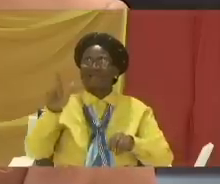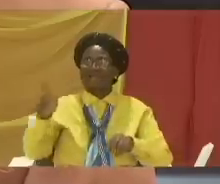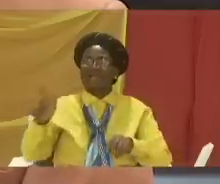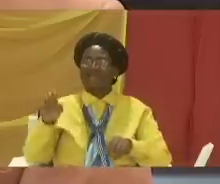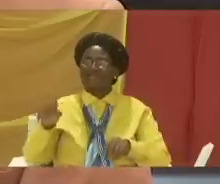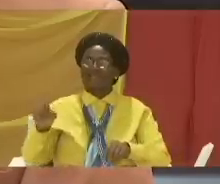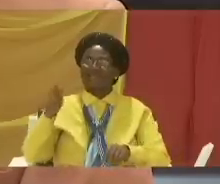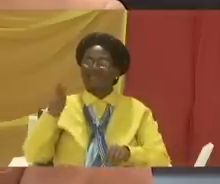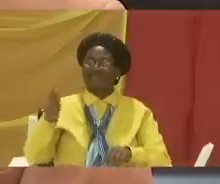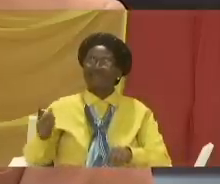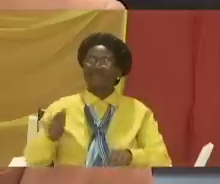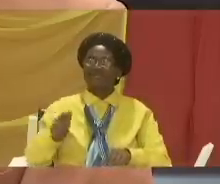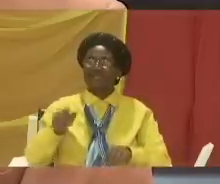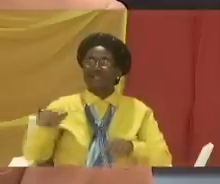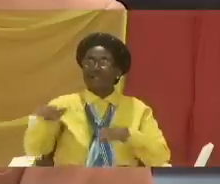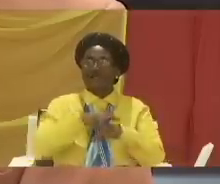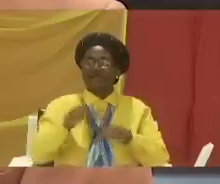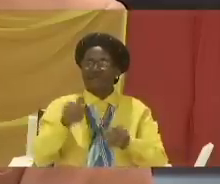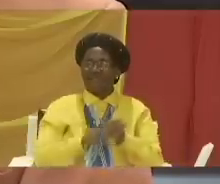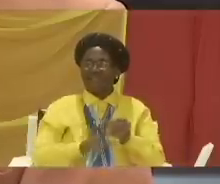Covered everything up with flesh.